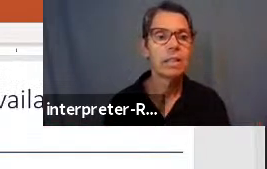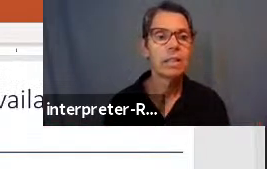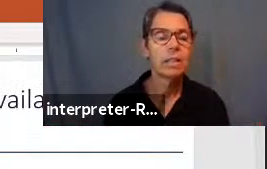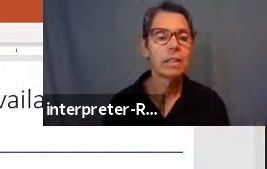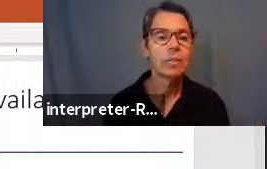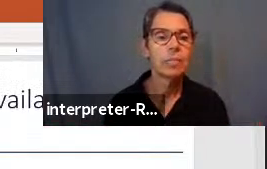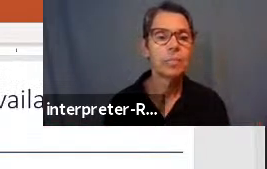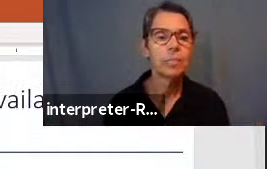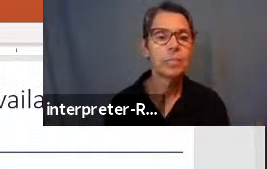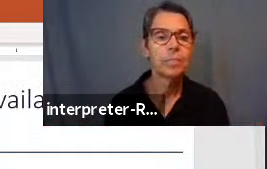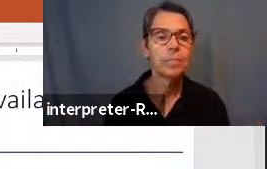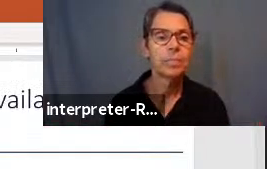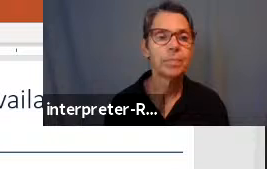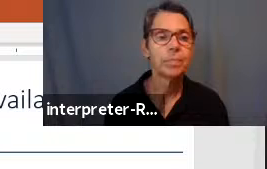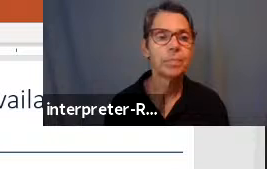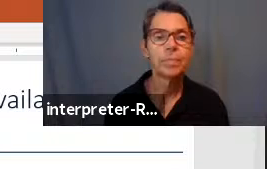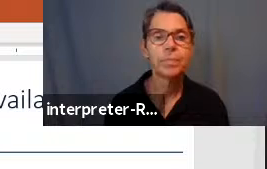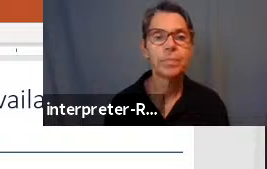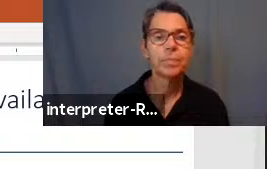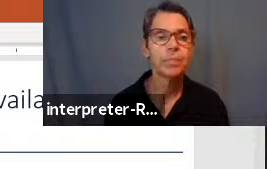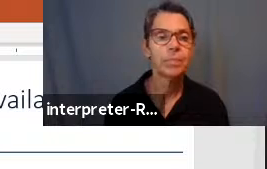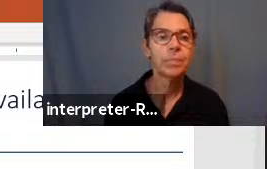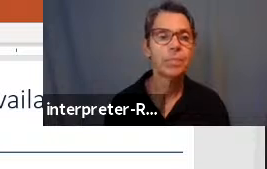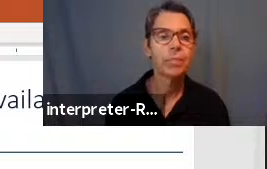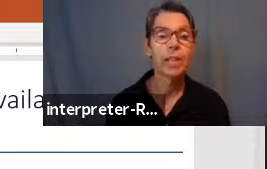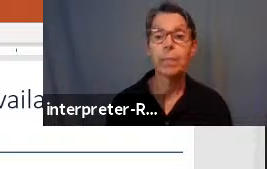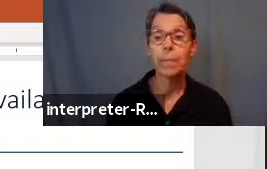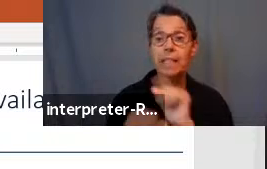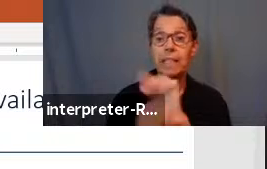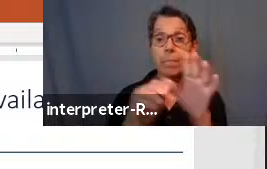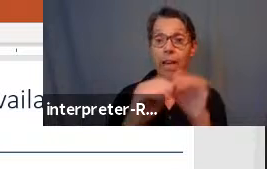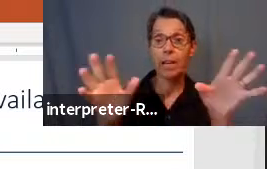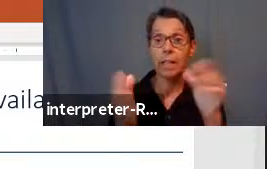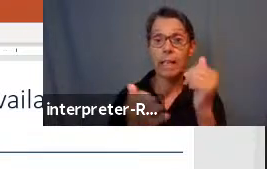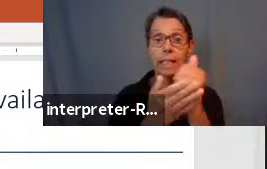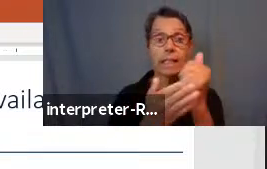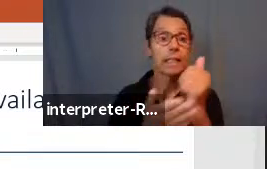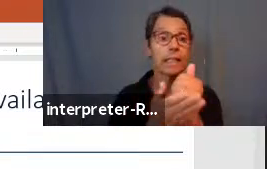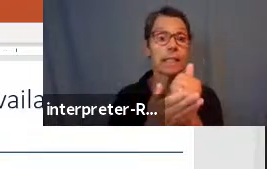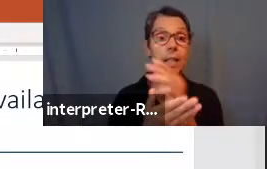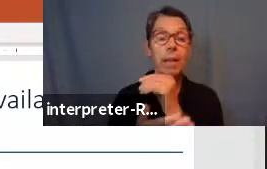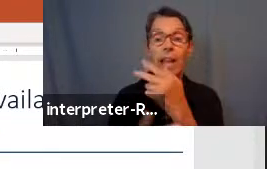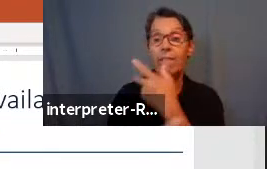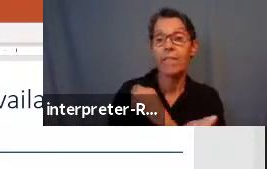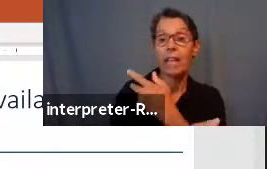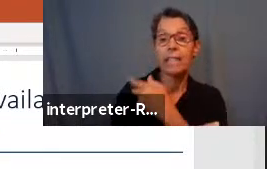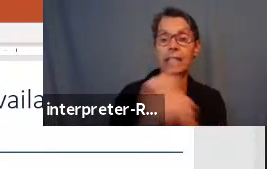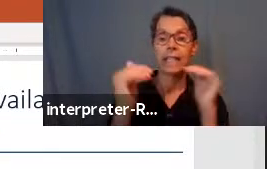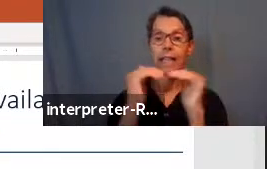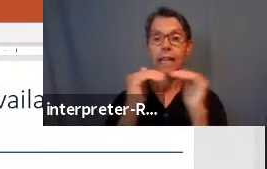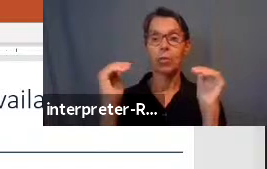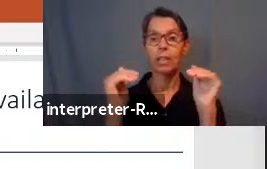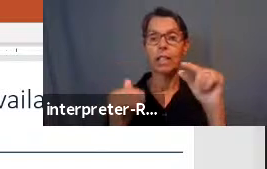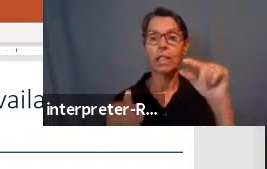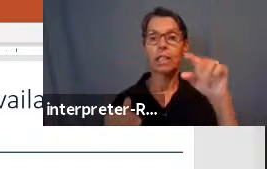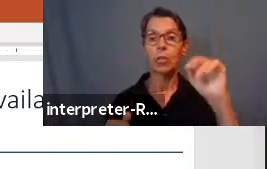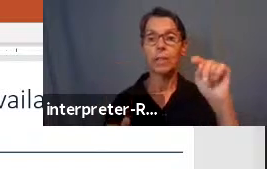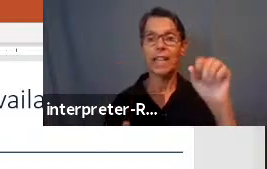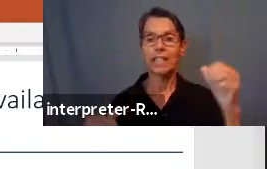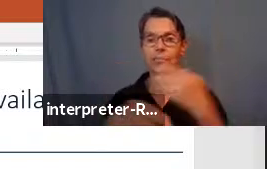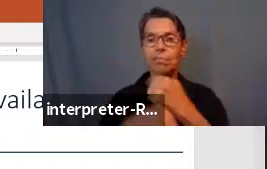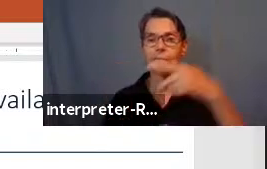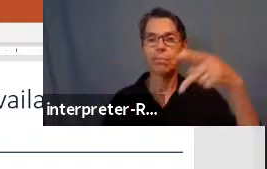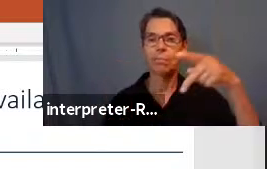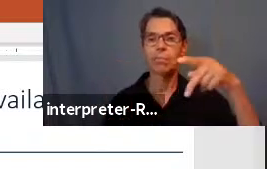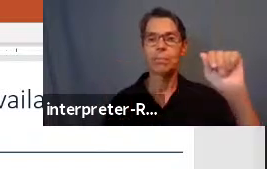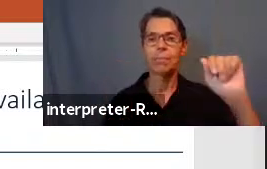slide. And it stands for Pandemic Assistance and Vaccine Equity Grant Program, or PAVE for